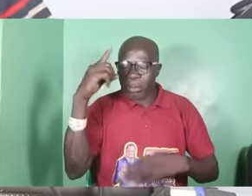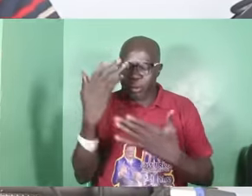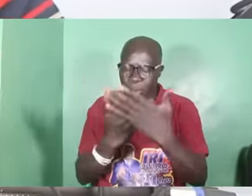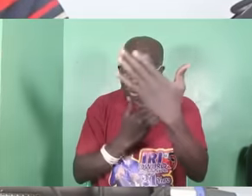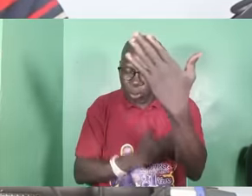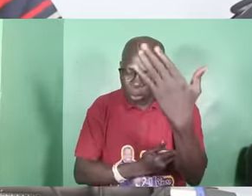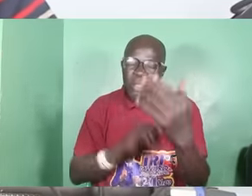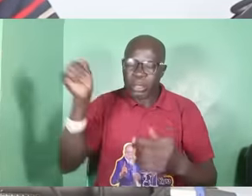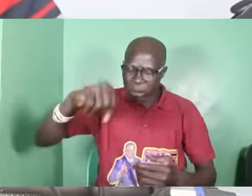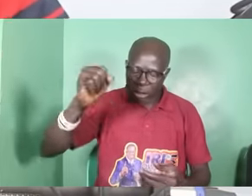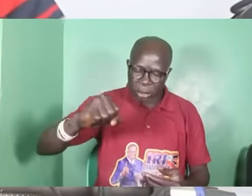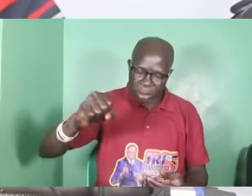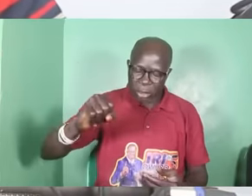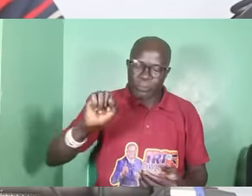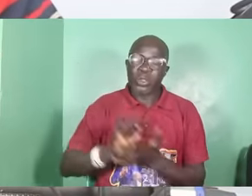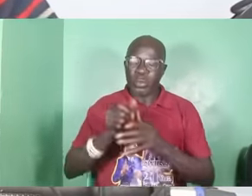By 11 a.m.